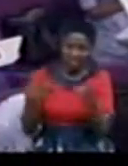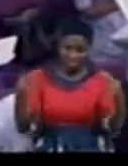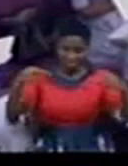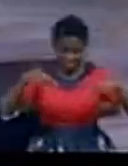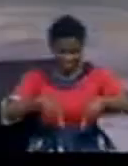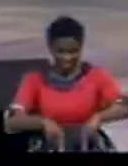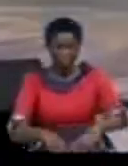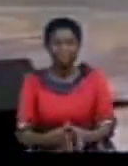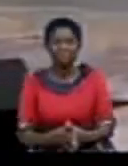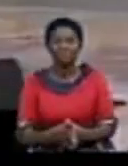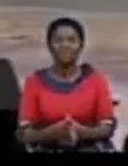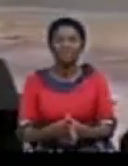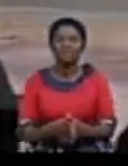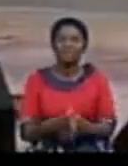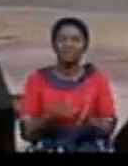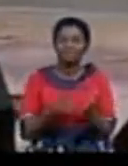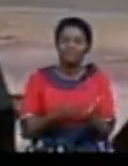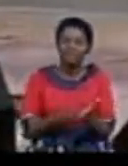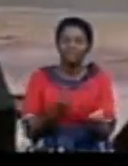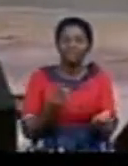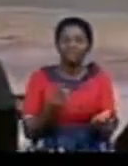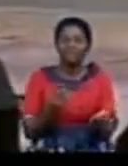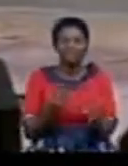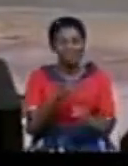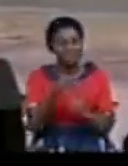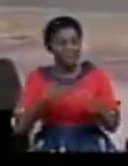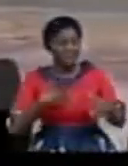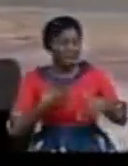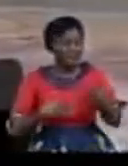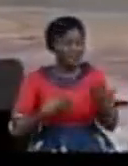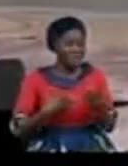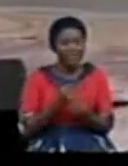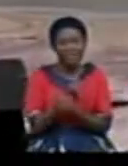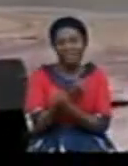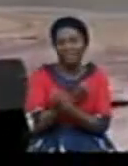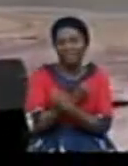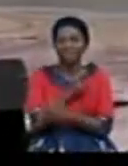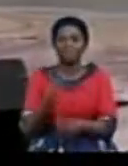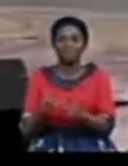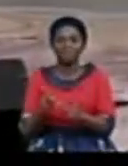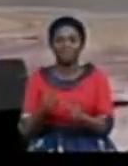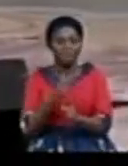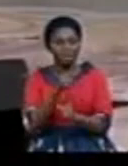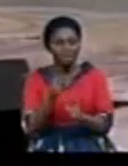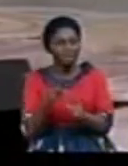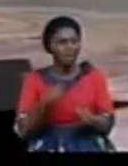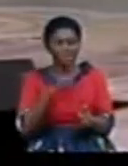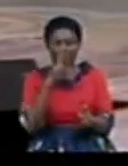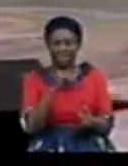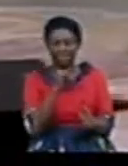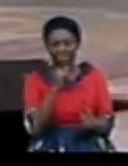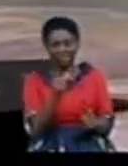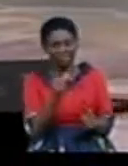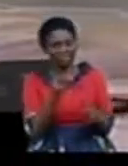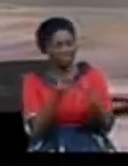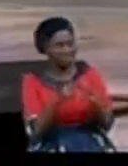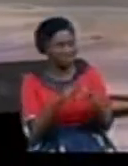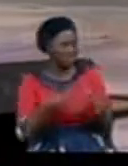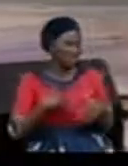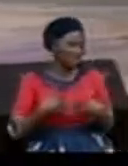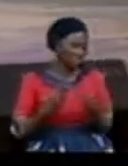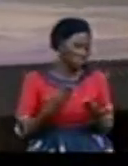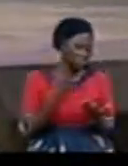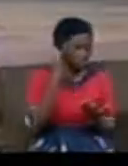happenings around us. When we're happy, we love. When we're not too happy and we're thinking